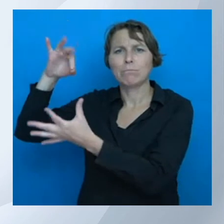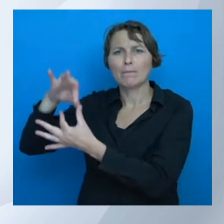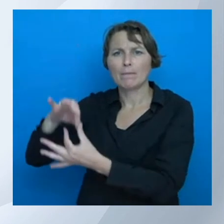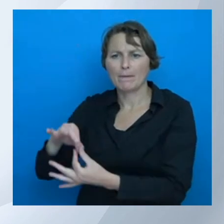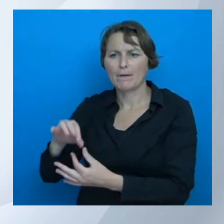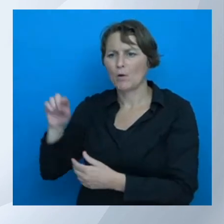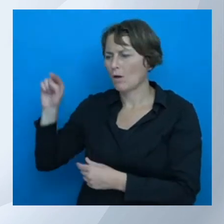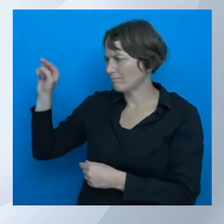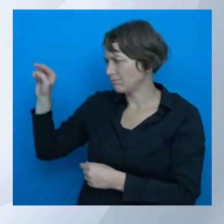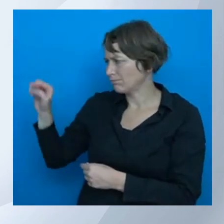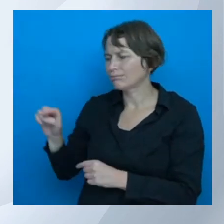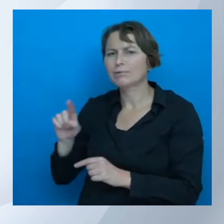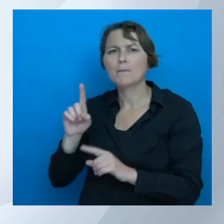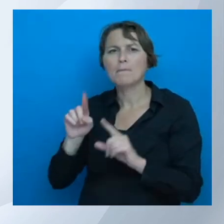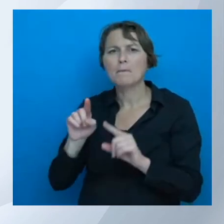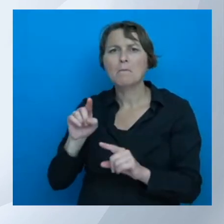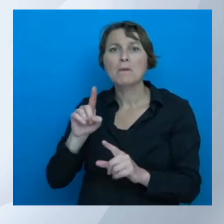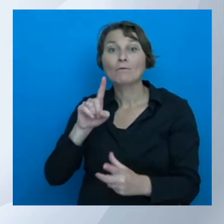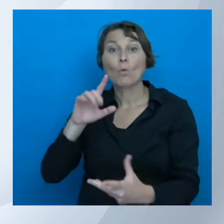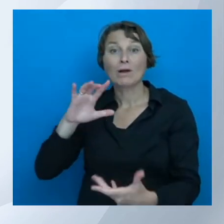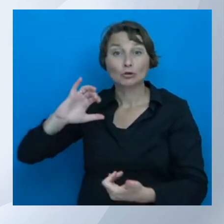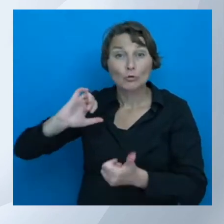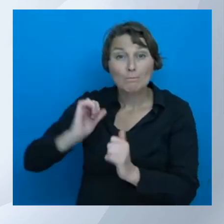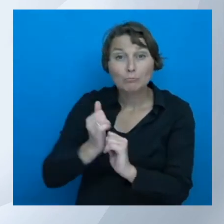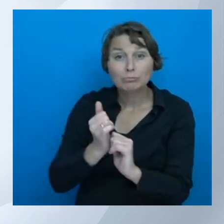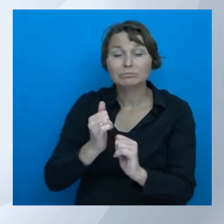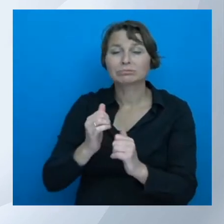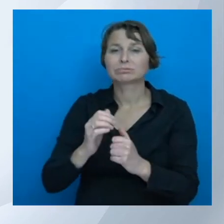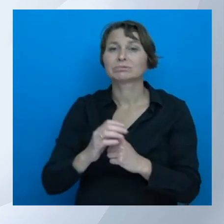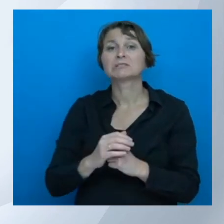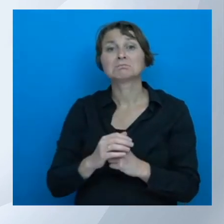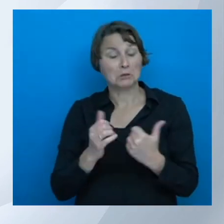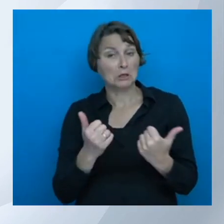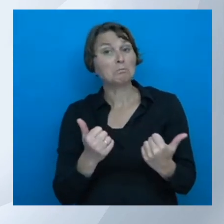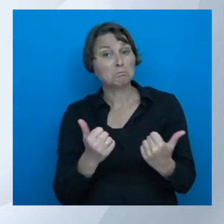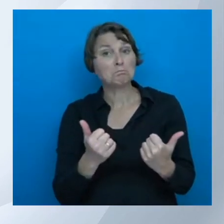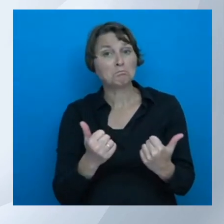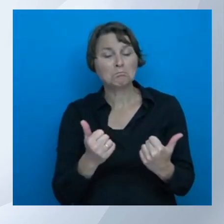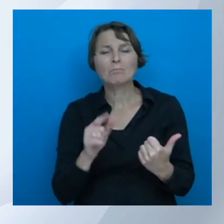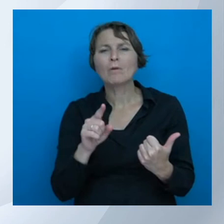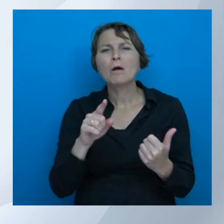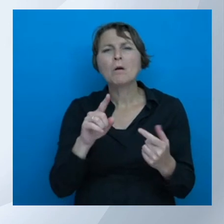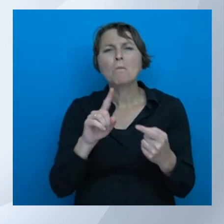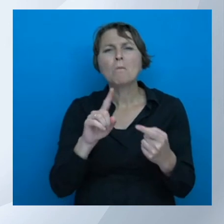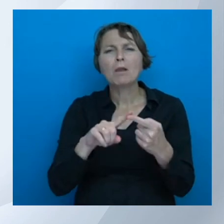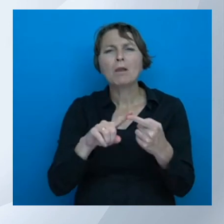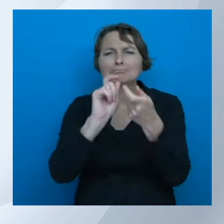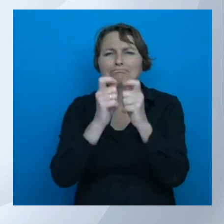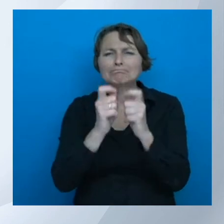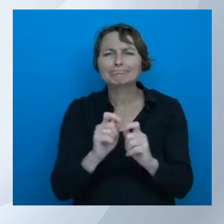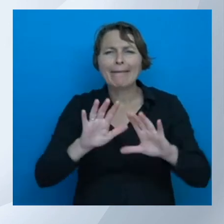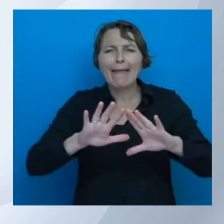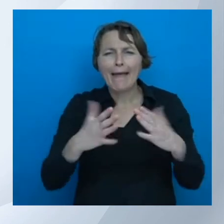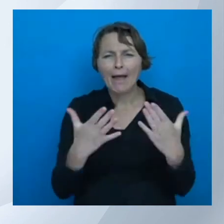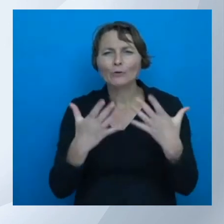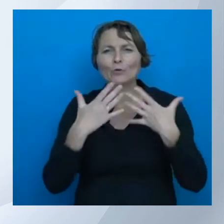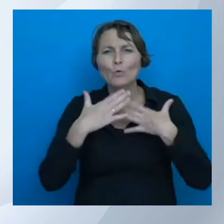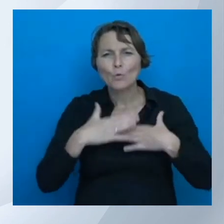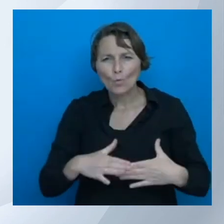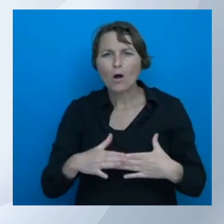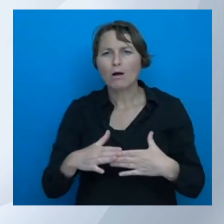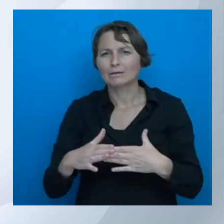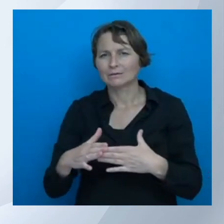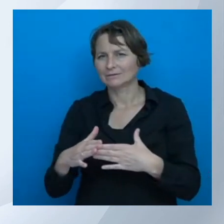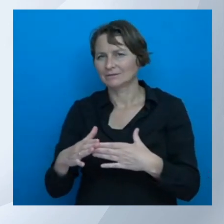stuff. Do you want it compressed? It's pretty nice. And you can also customize the cache duration. So that gives you enough